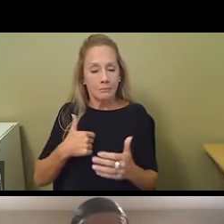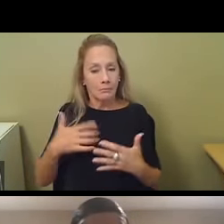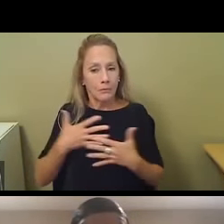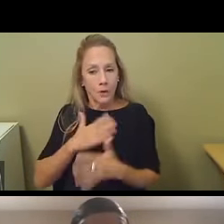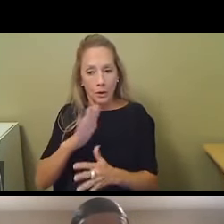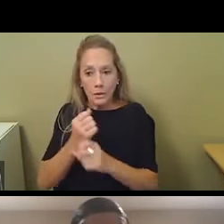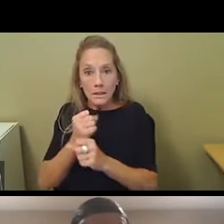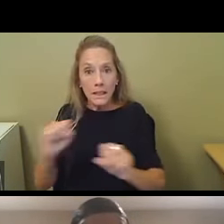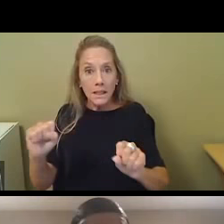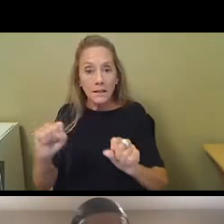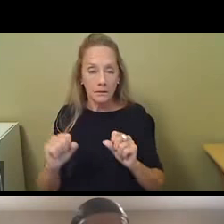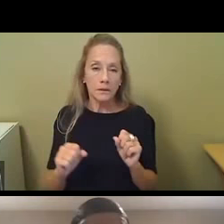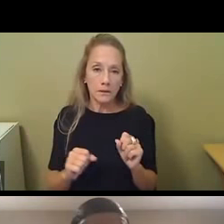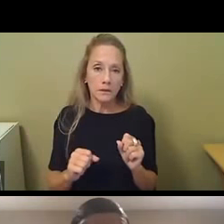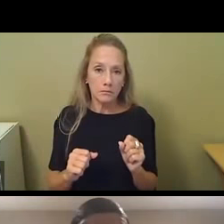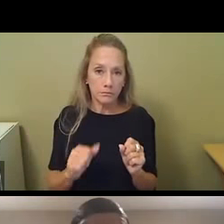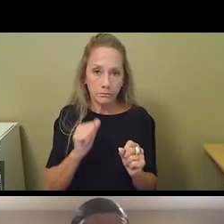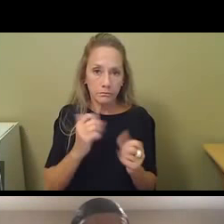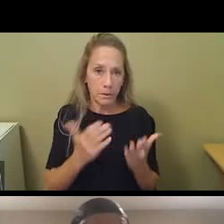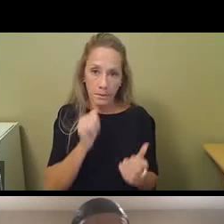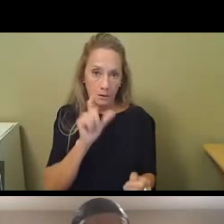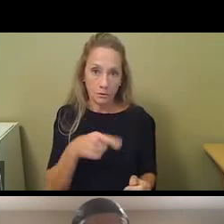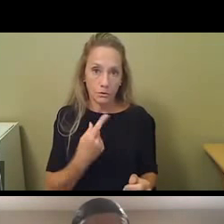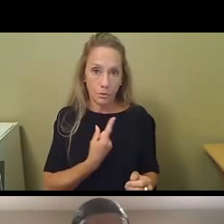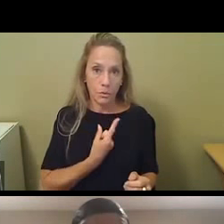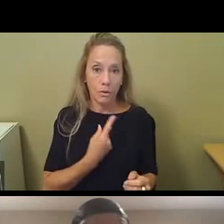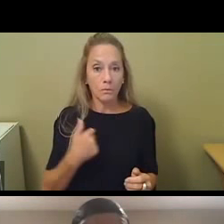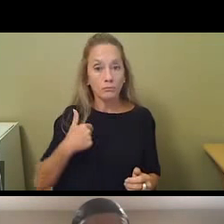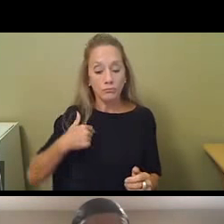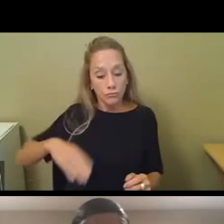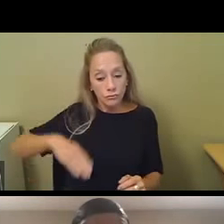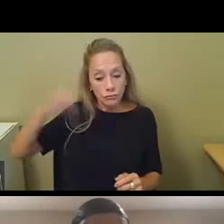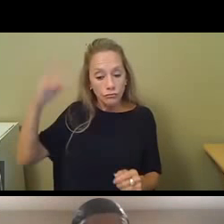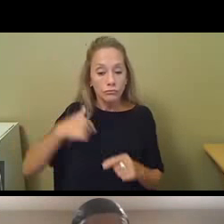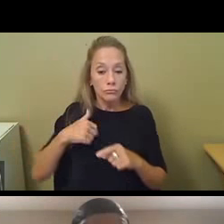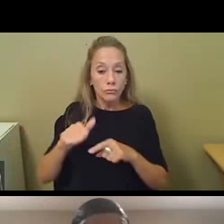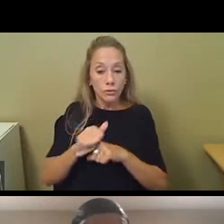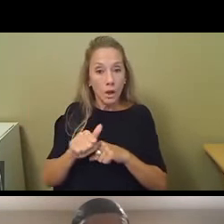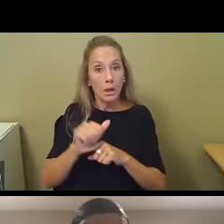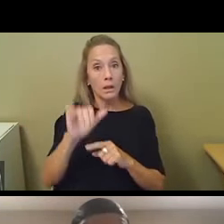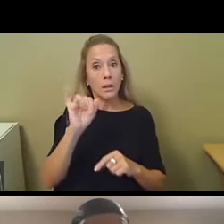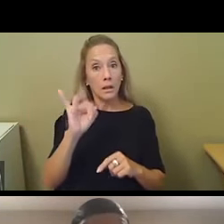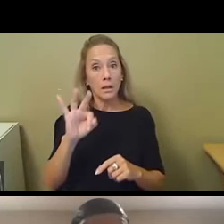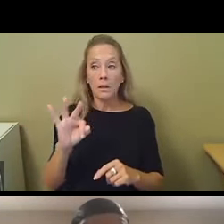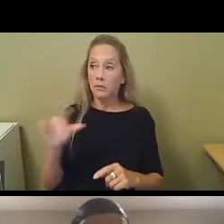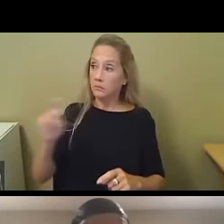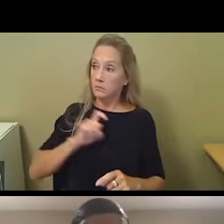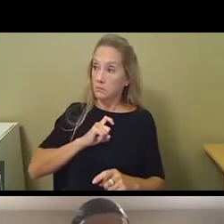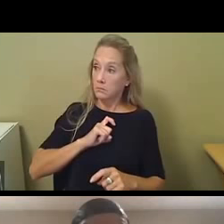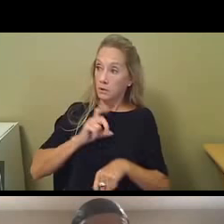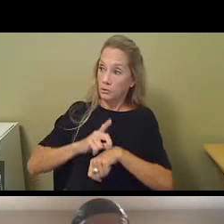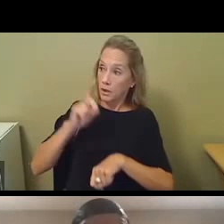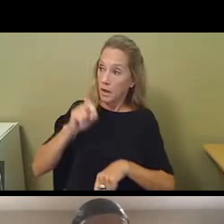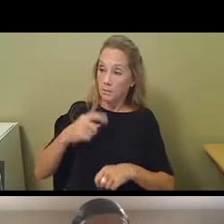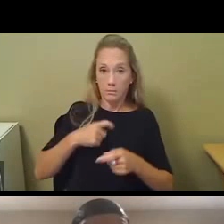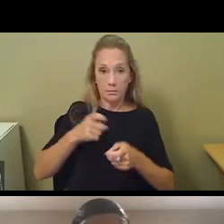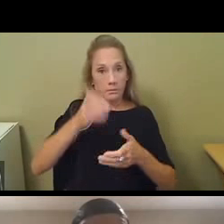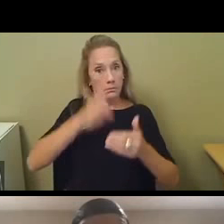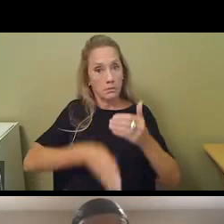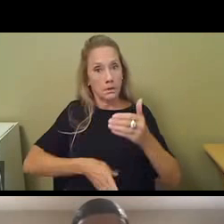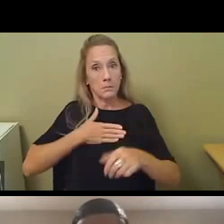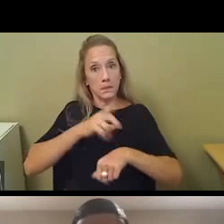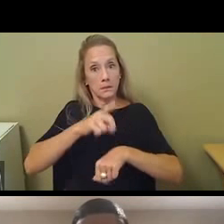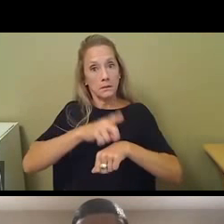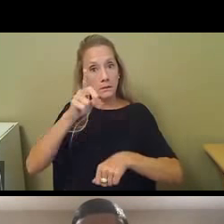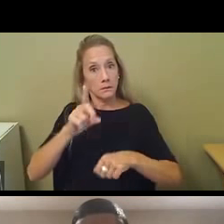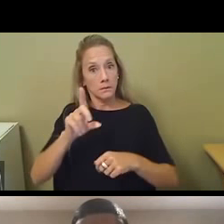number of people, the way I was brought up and the way I've been trained is when you have a task, you complete the task.